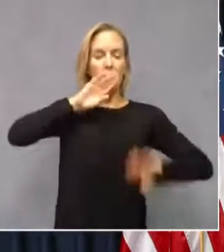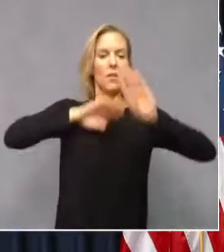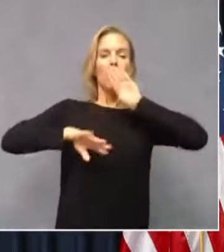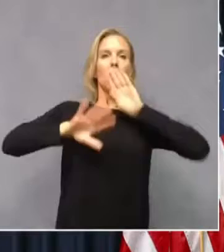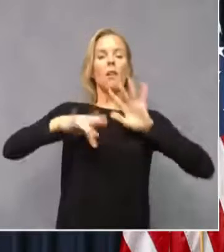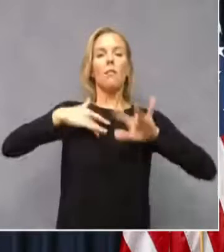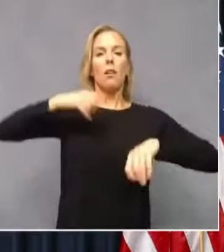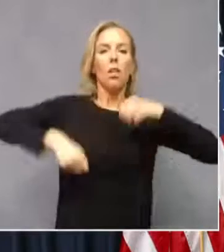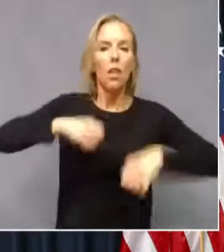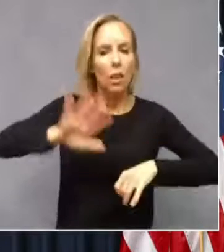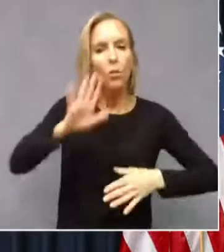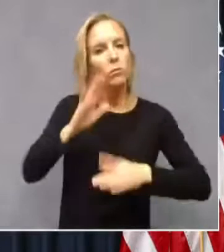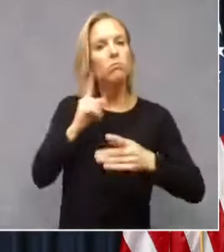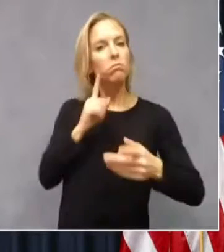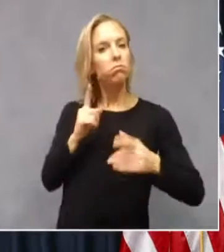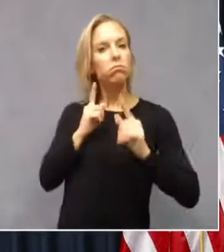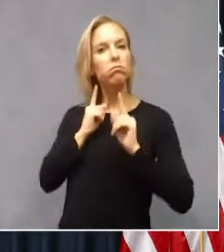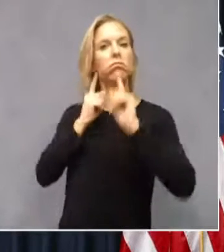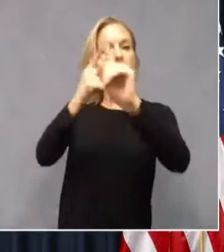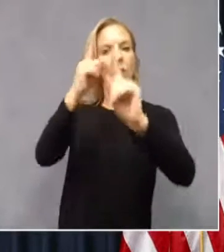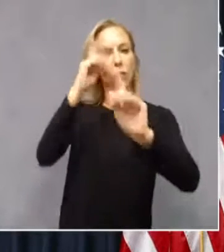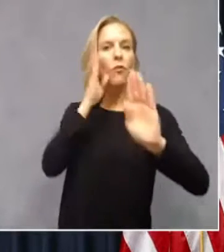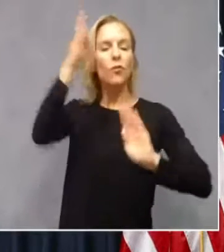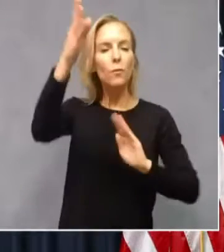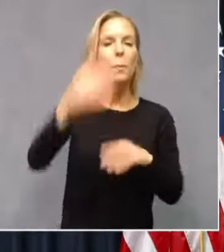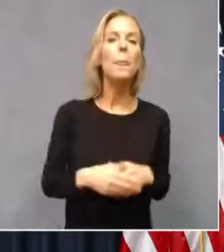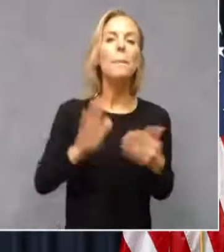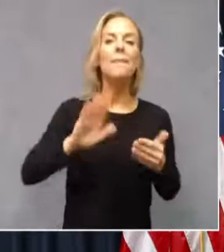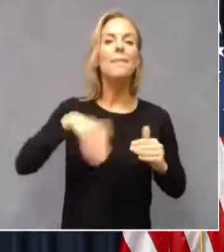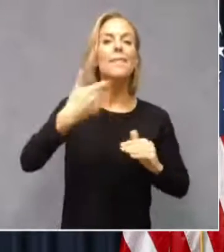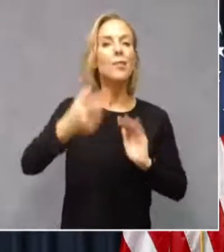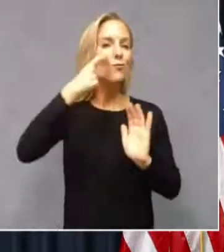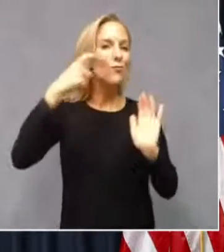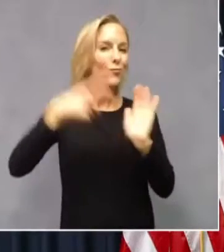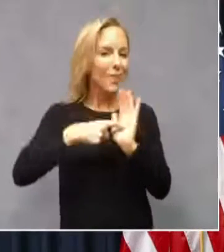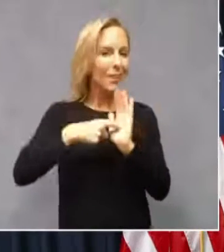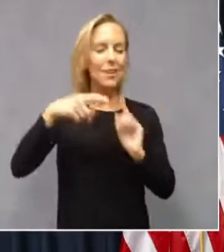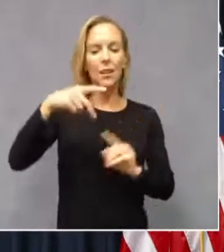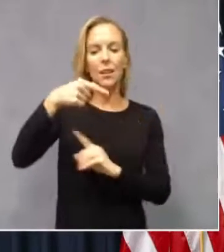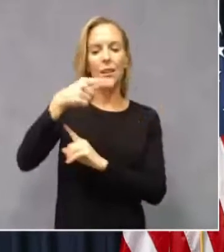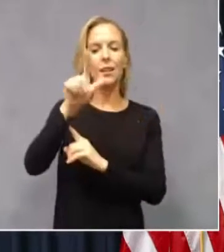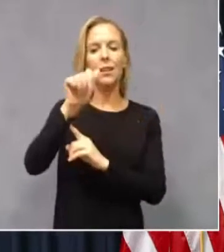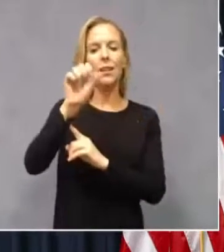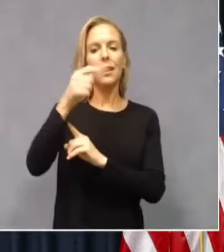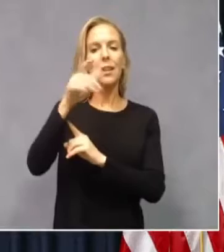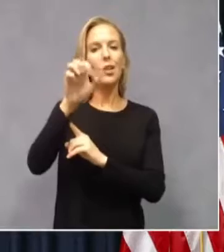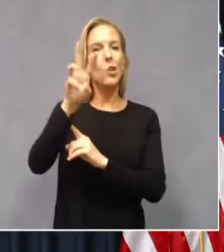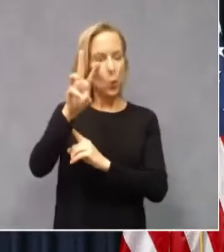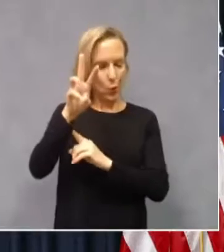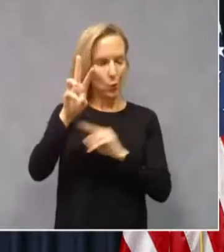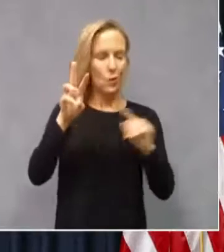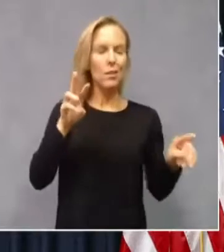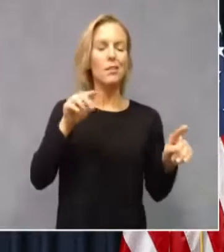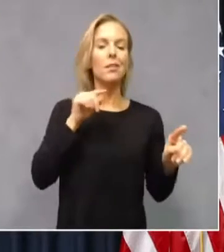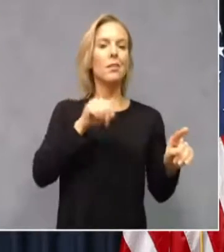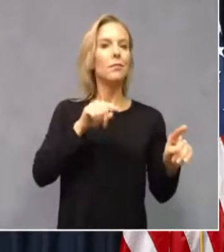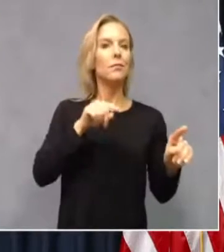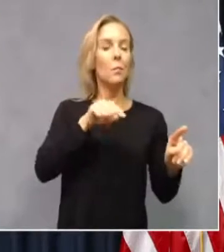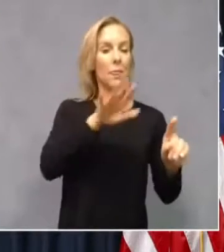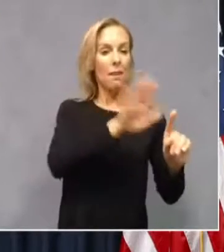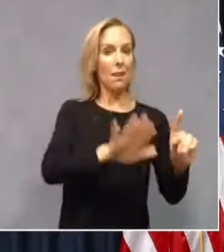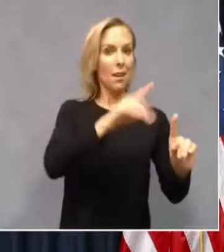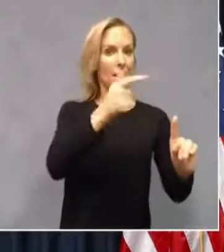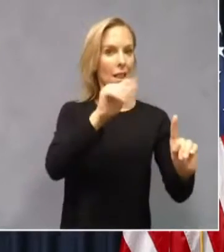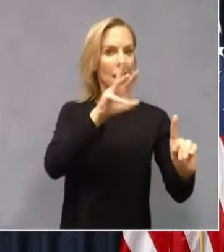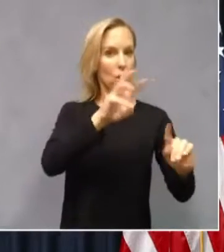future. So next, I'd like to recognize a company in Glasgow that's been a crucial part of that community for nearly 4